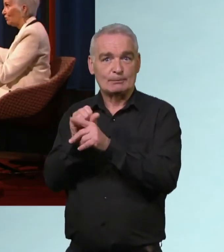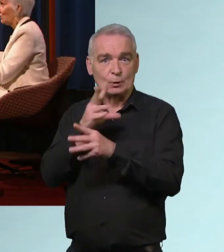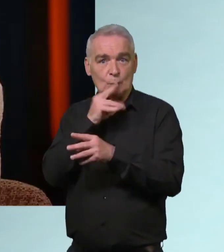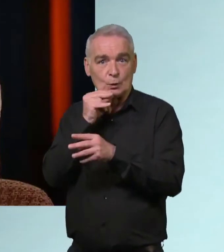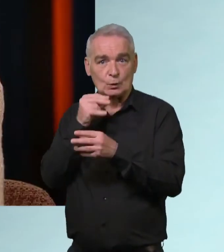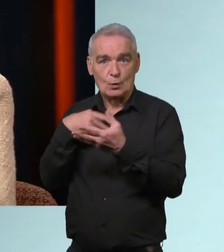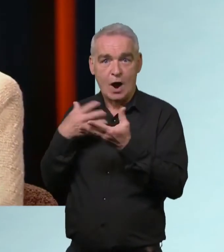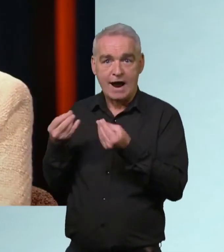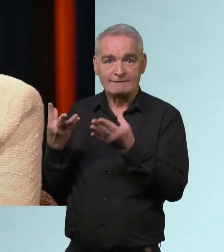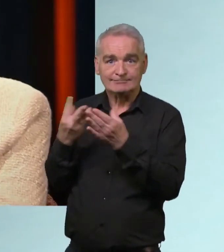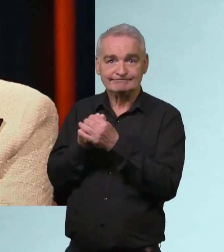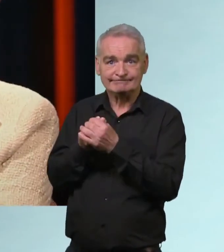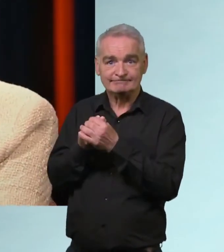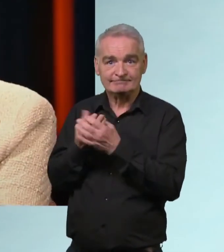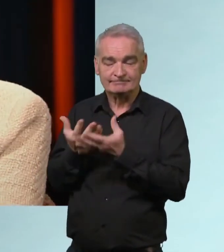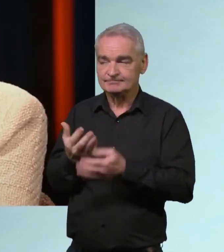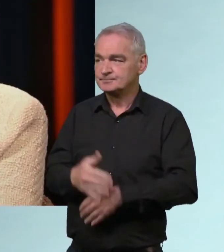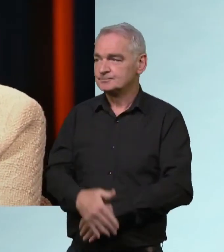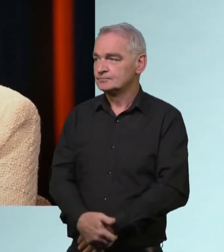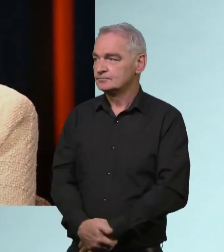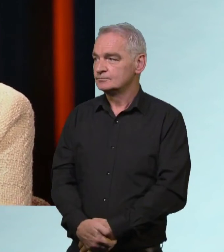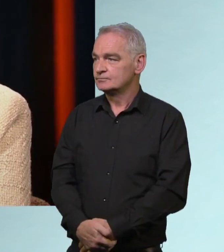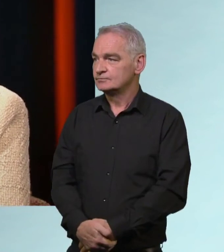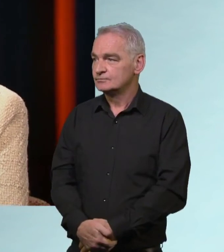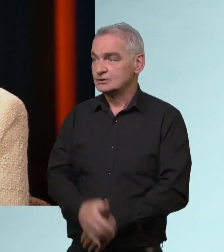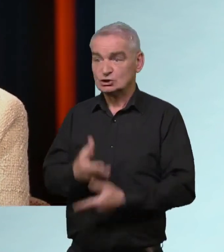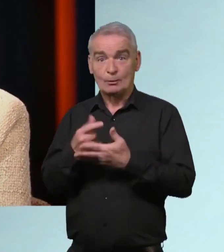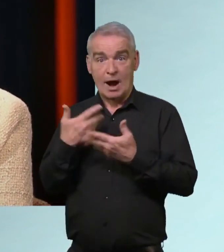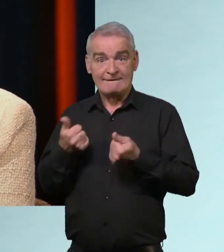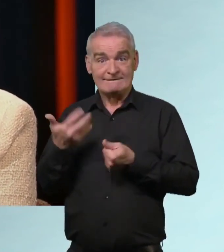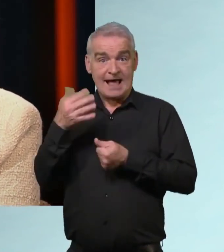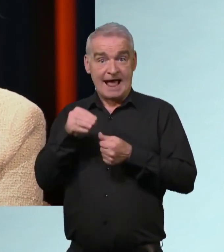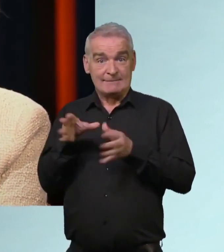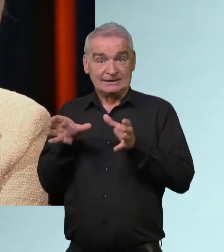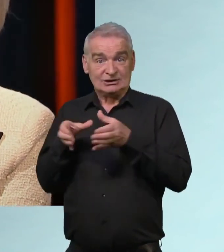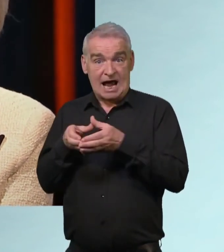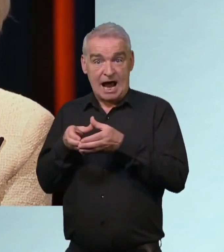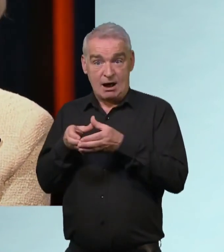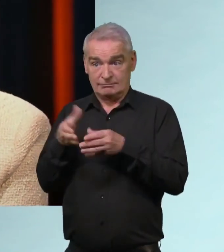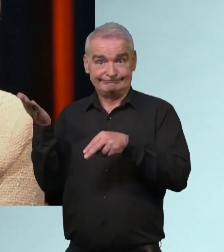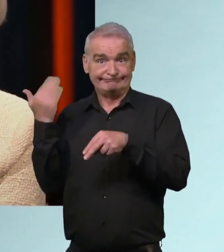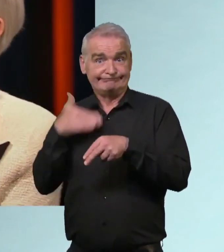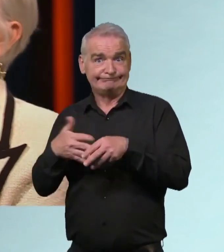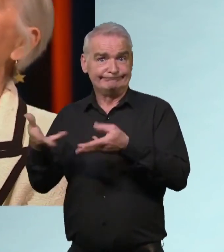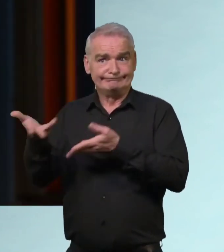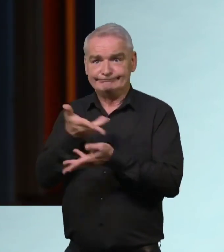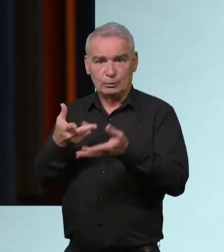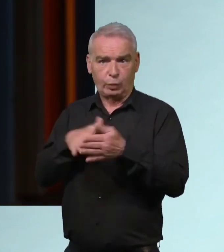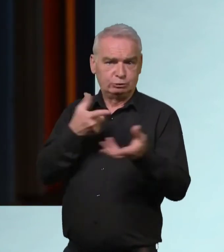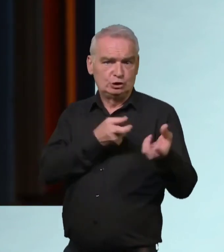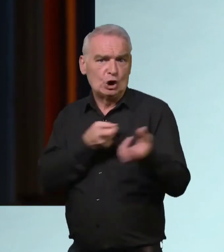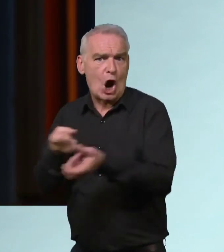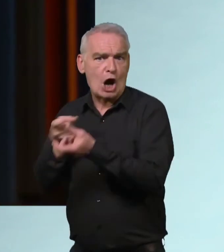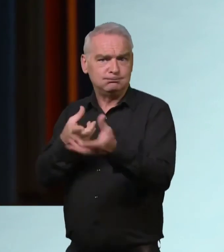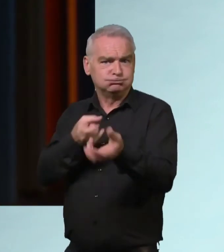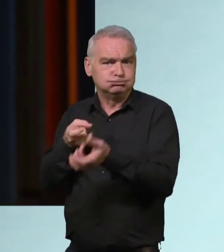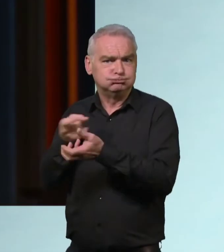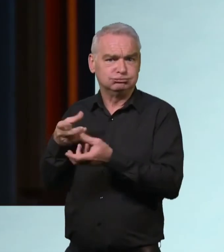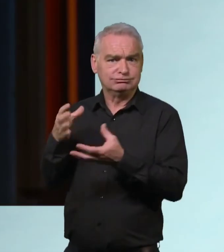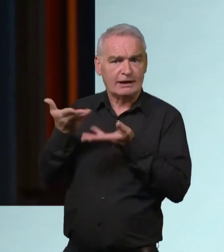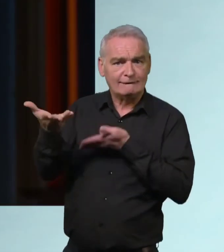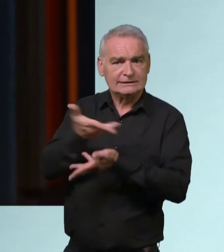always got, you know, sort of, well, I was out and there was, you know, sort of five people had been mown down with a submachine gun, you know. So we're all busy